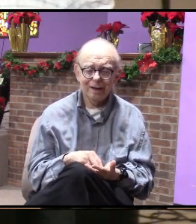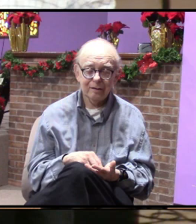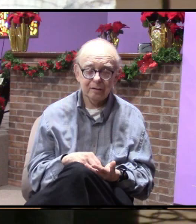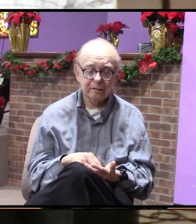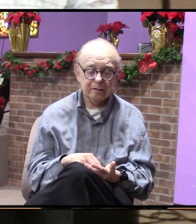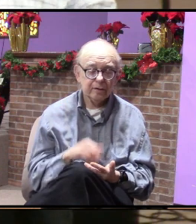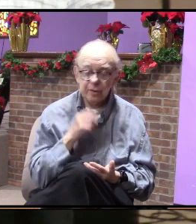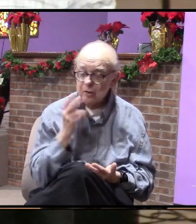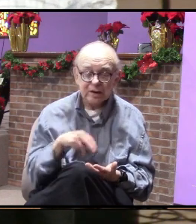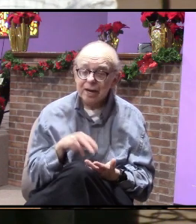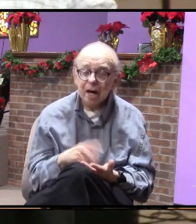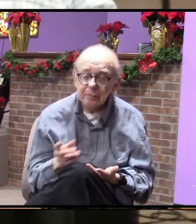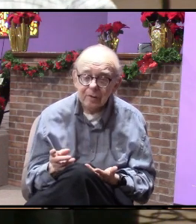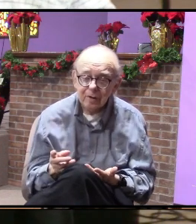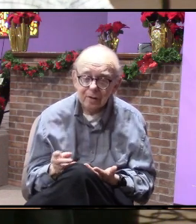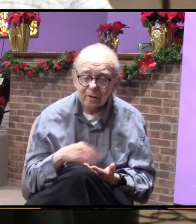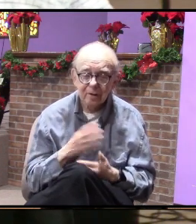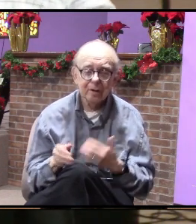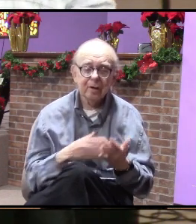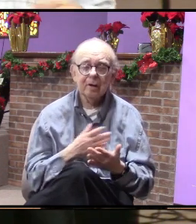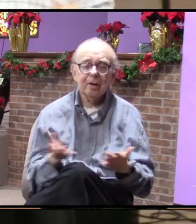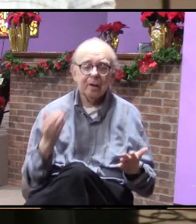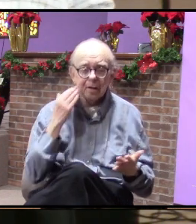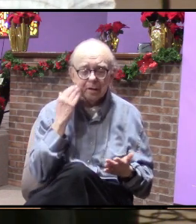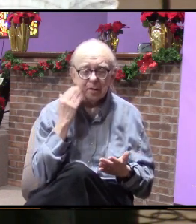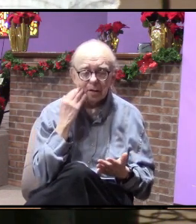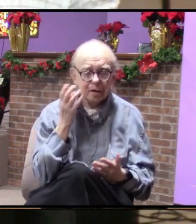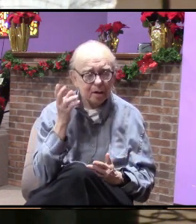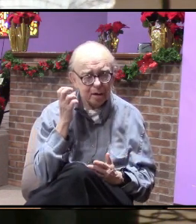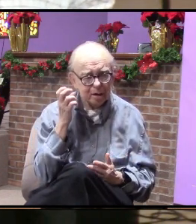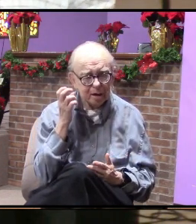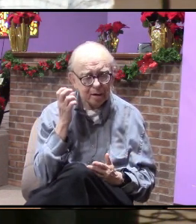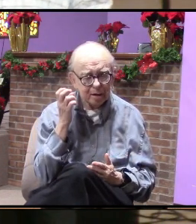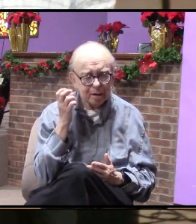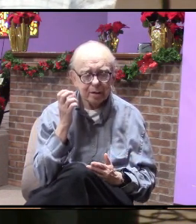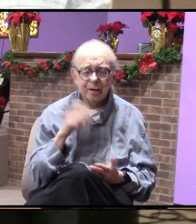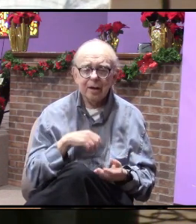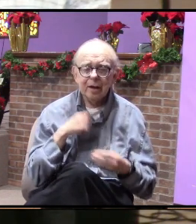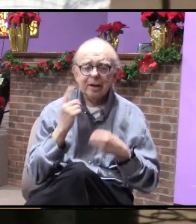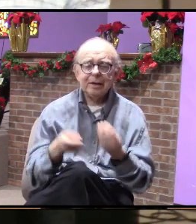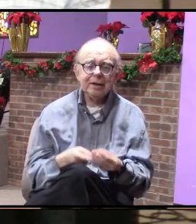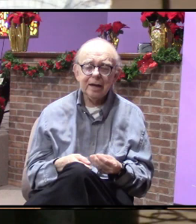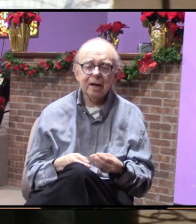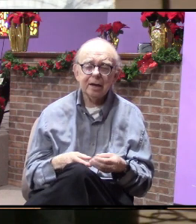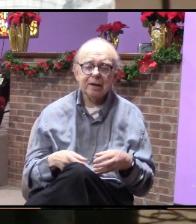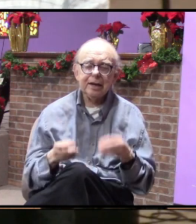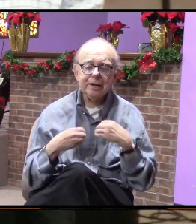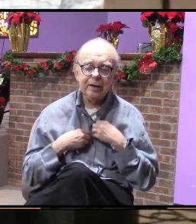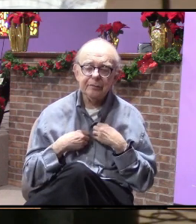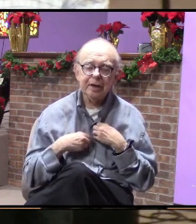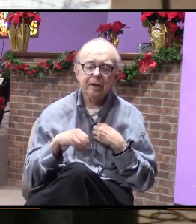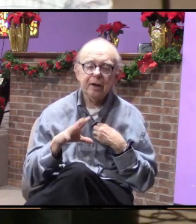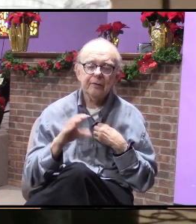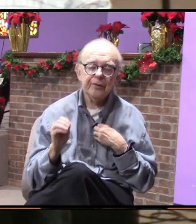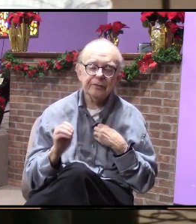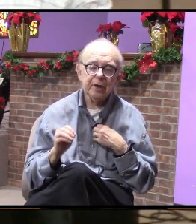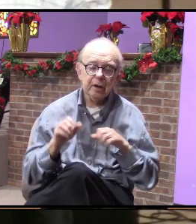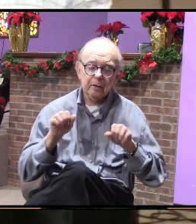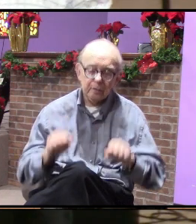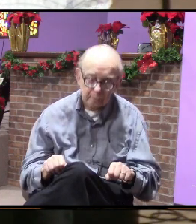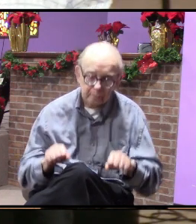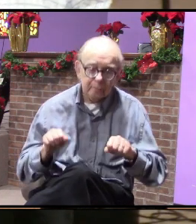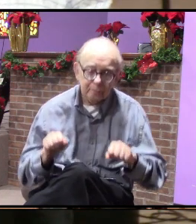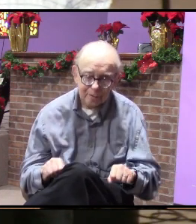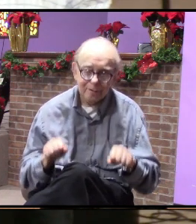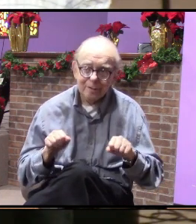You don't get up, the next thing you know, you're hearing this, get down and get me 50, recruit.